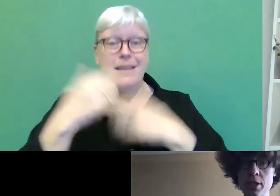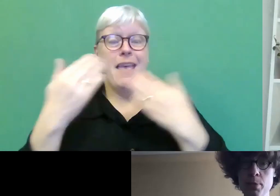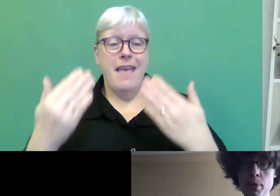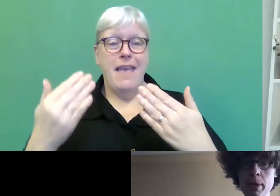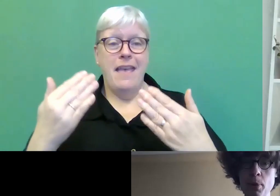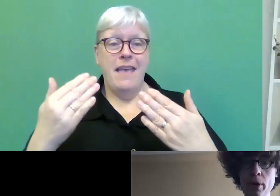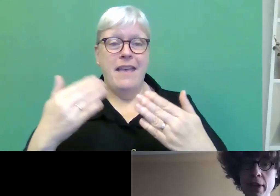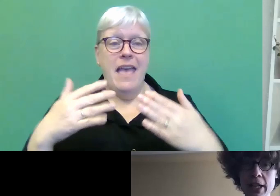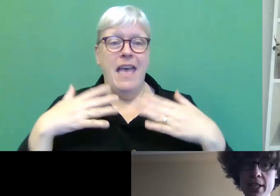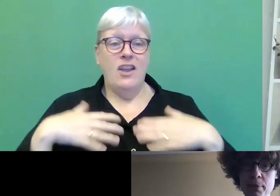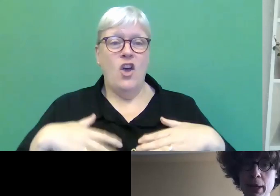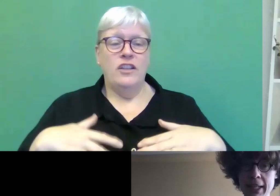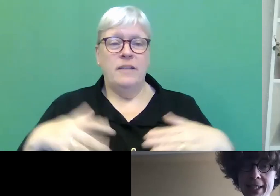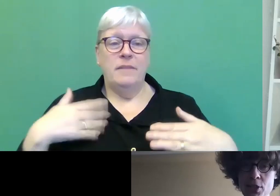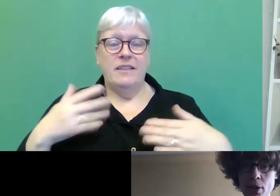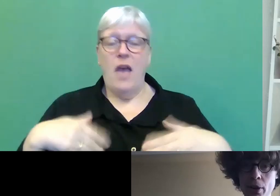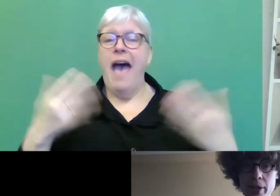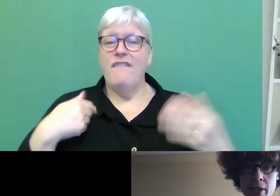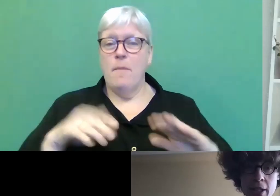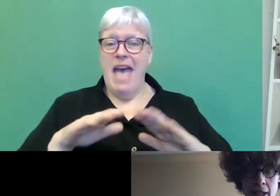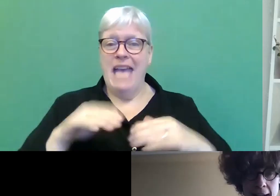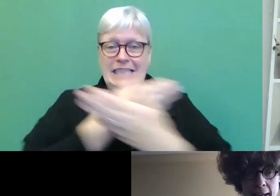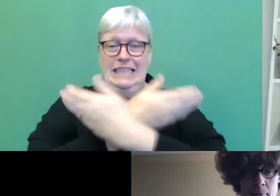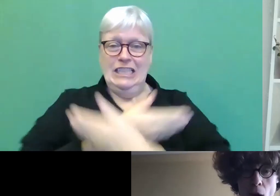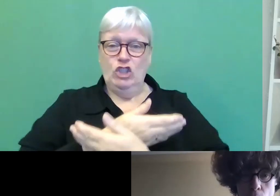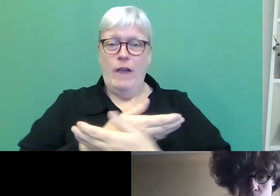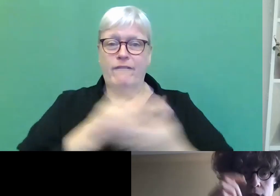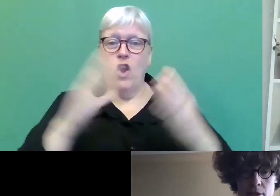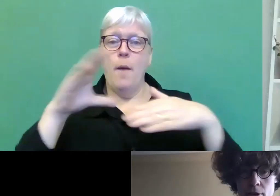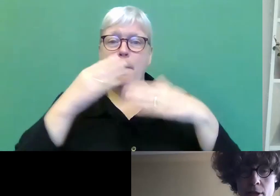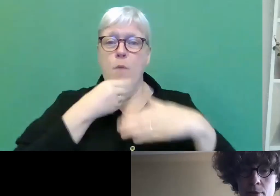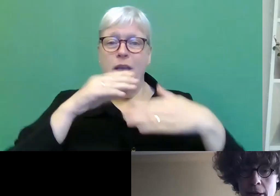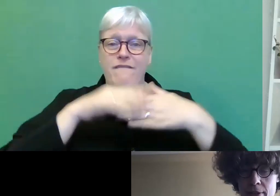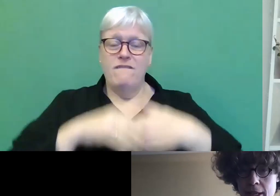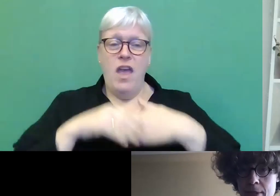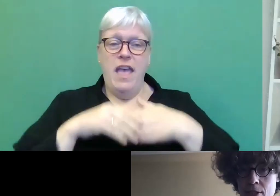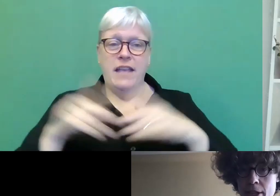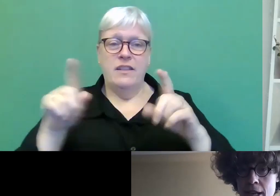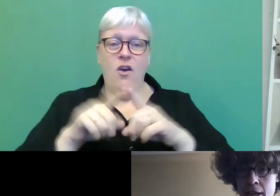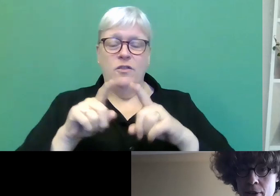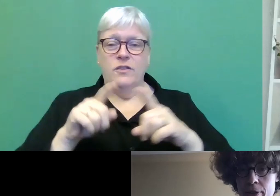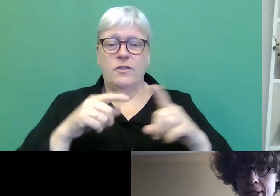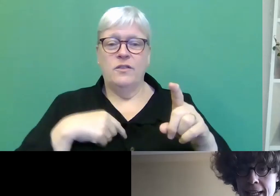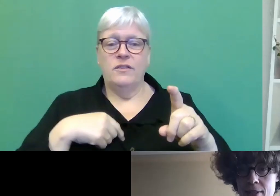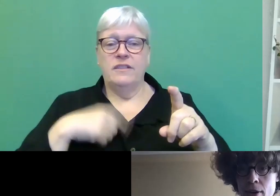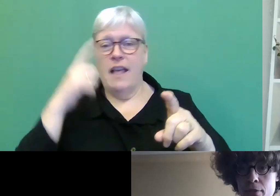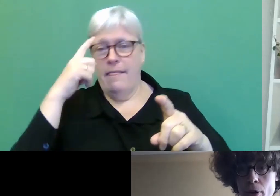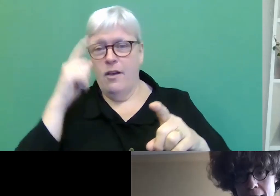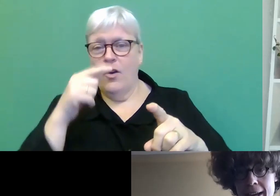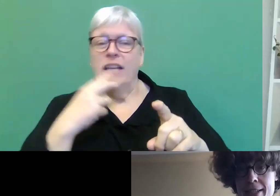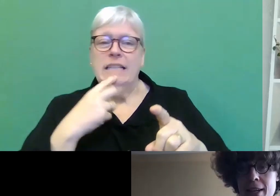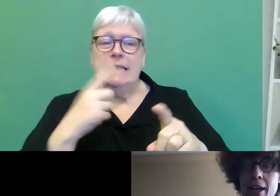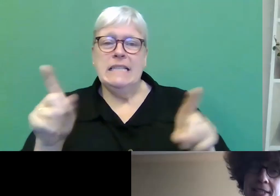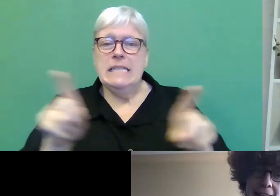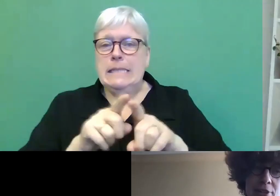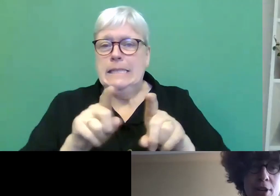costume change. I put my wee boyfriend's hand-painted t-shirt on. Also because I noticed I was wearing the same t-shirt as I had on in the day. So I thought